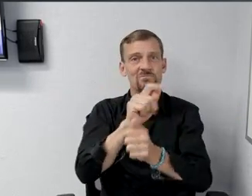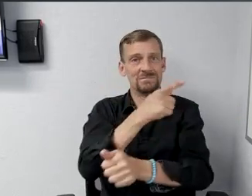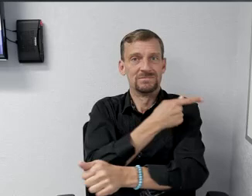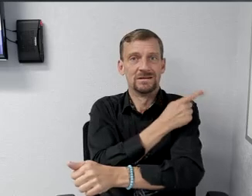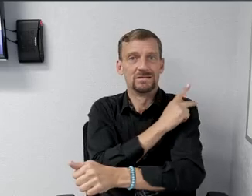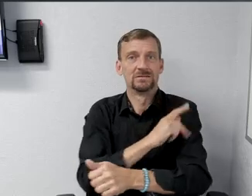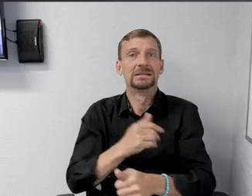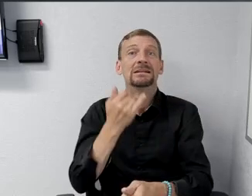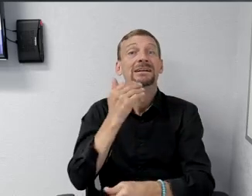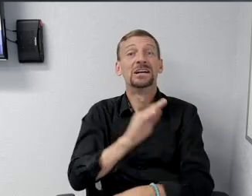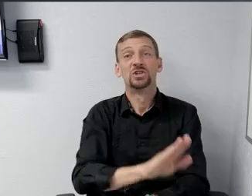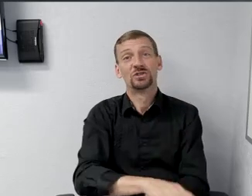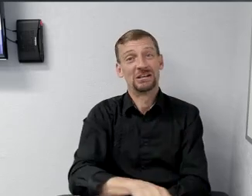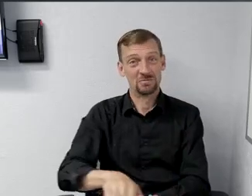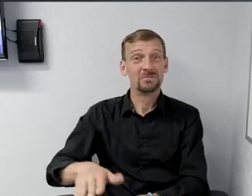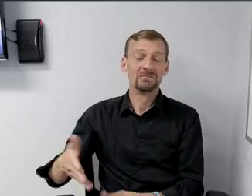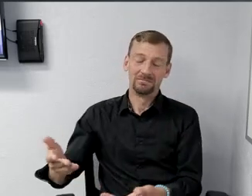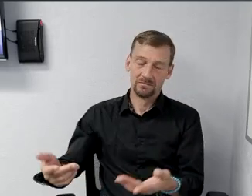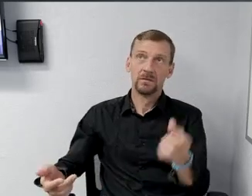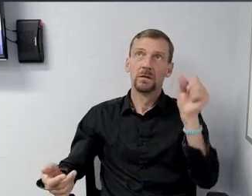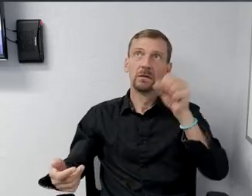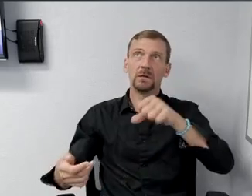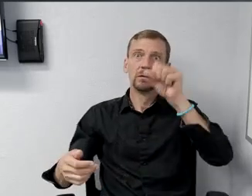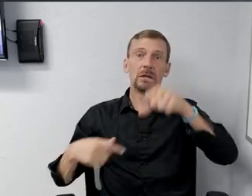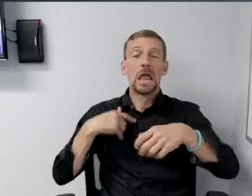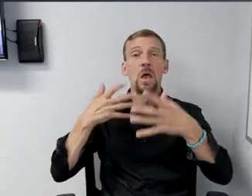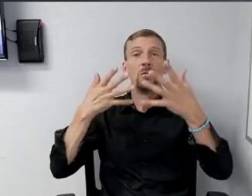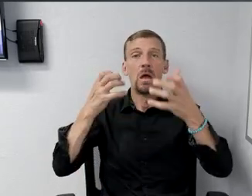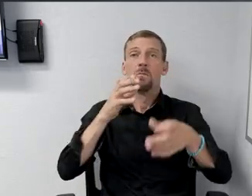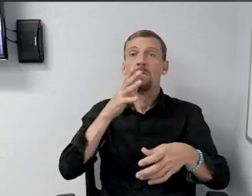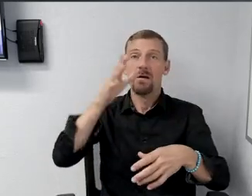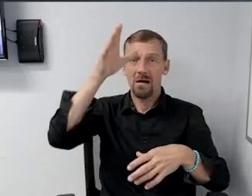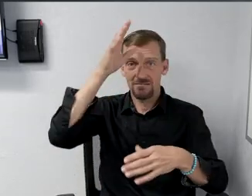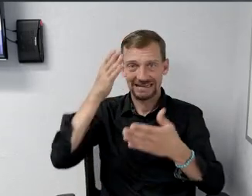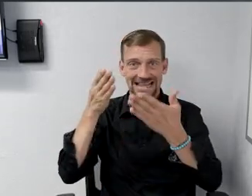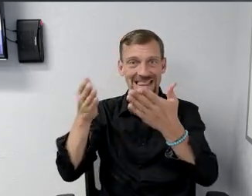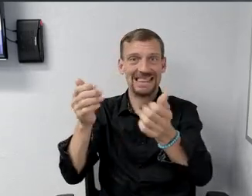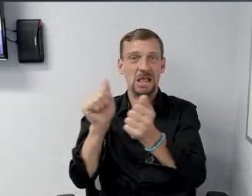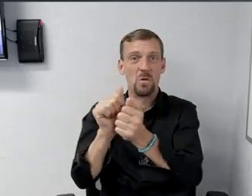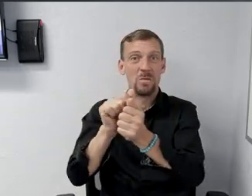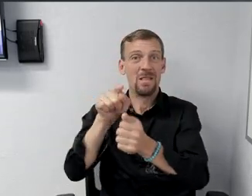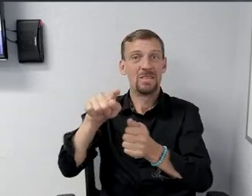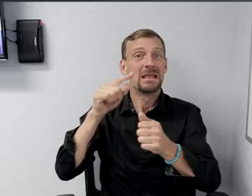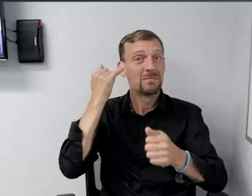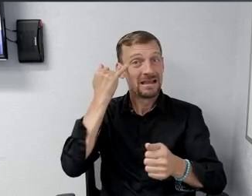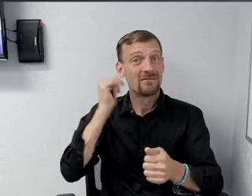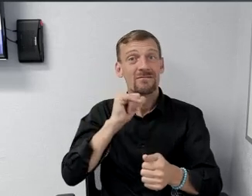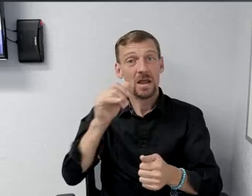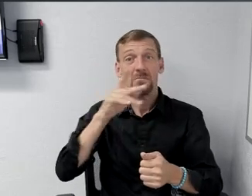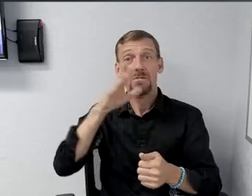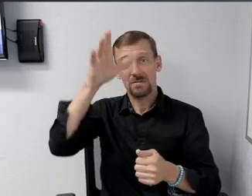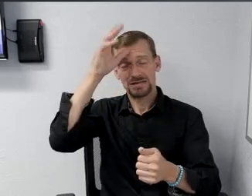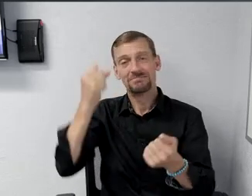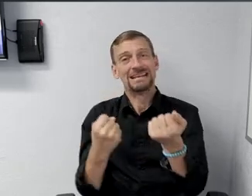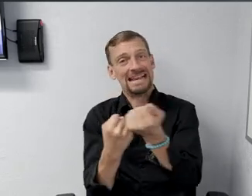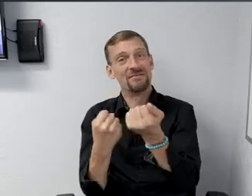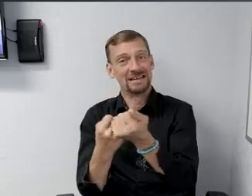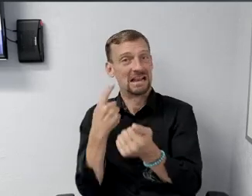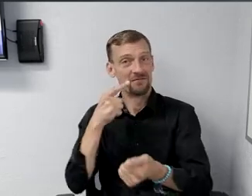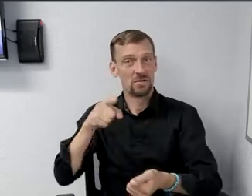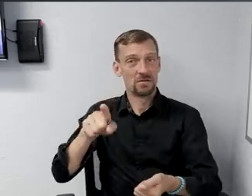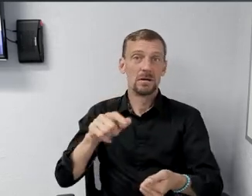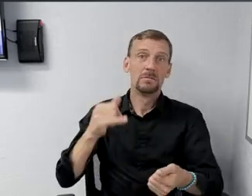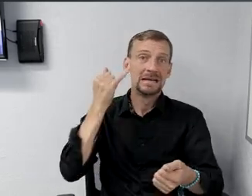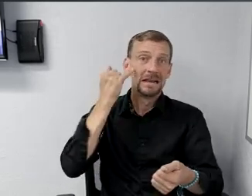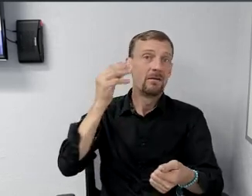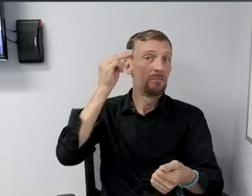A child, we absolutely want to have a parent or an advocate with them while they're in the hospital. Any patient with